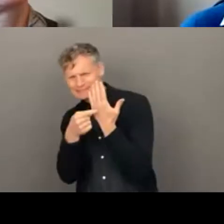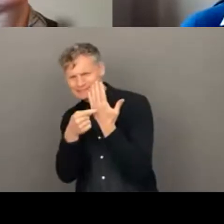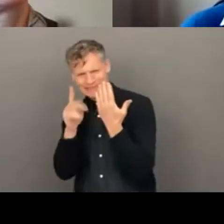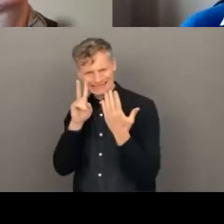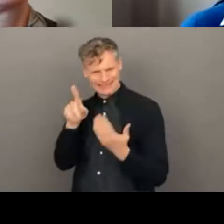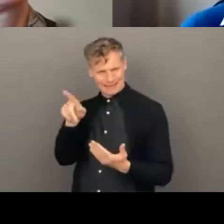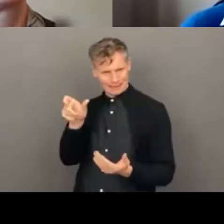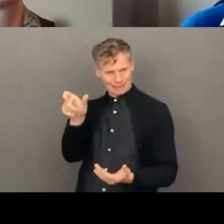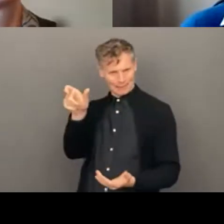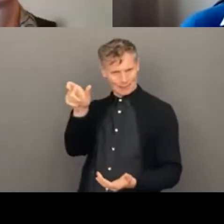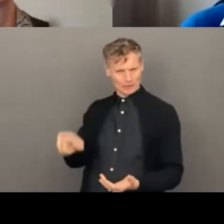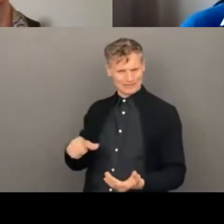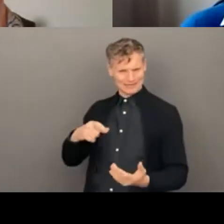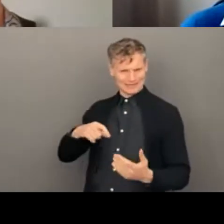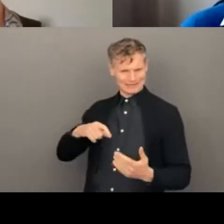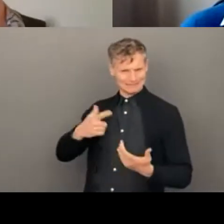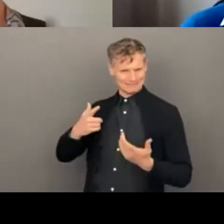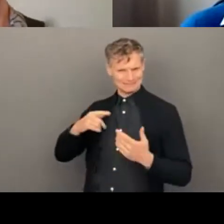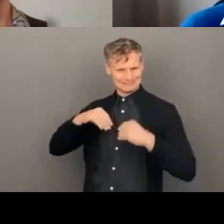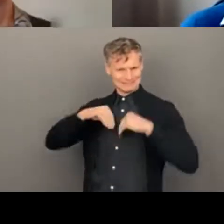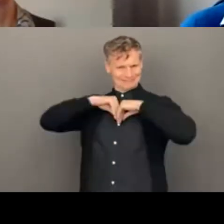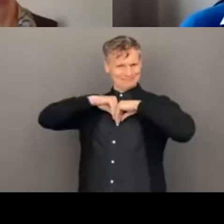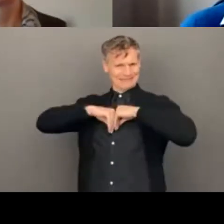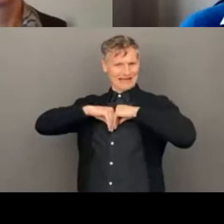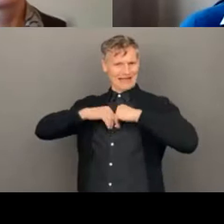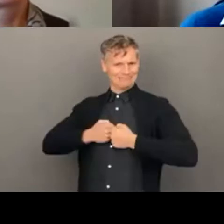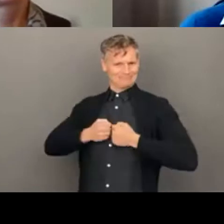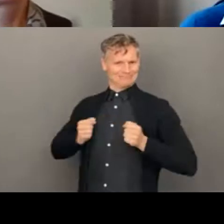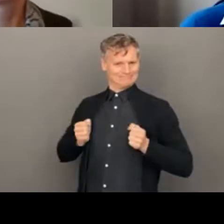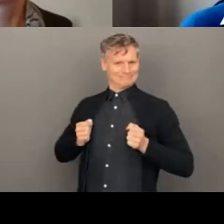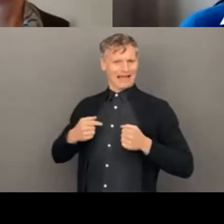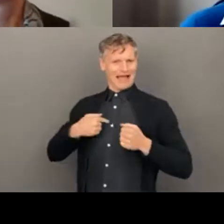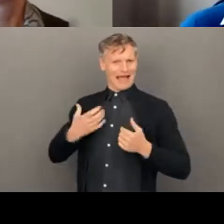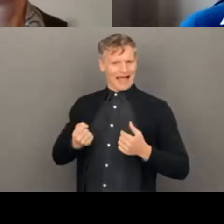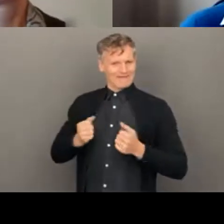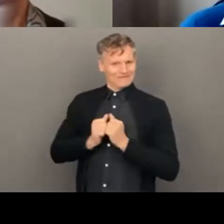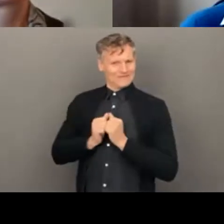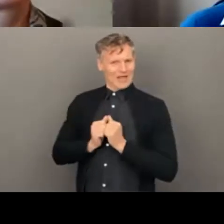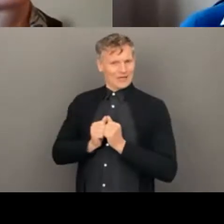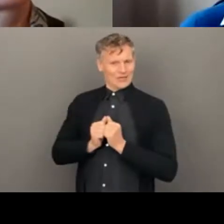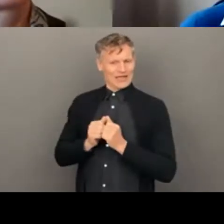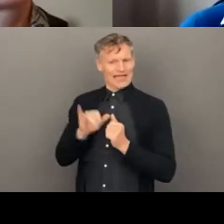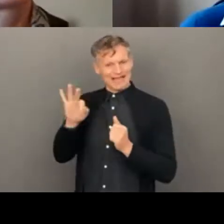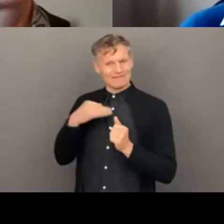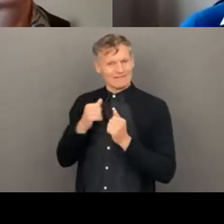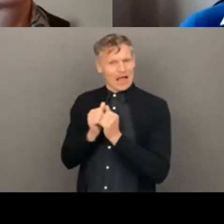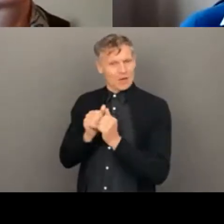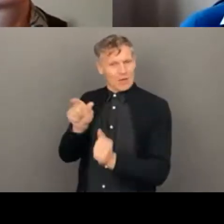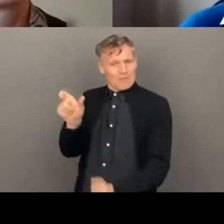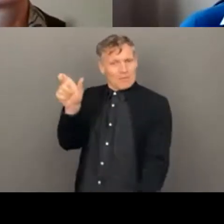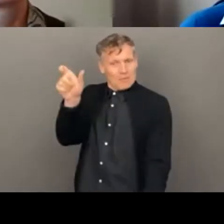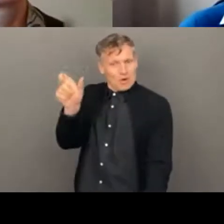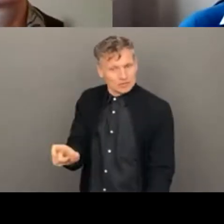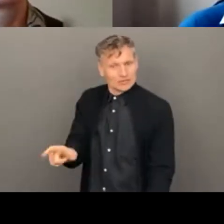and we're doing for them, which will feed into, you know, the wider economic value, social value. So I think